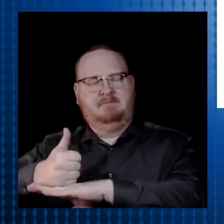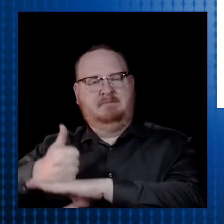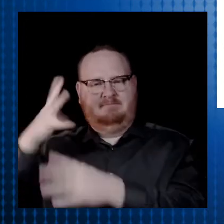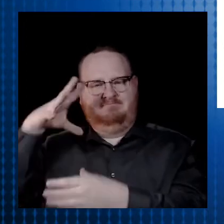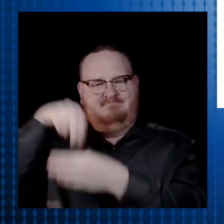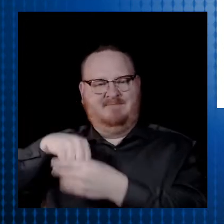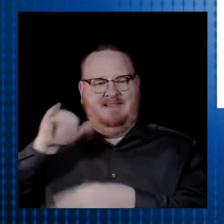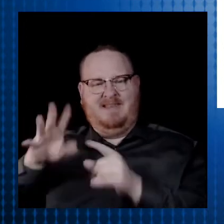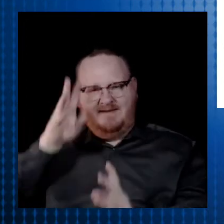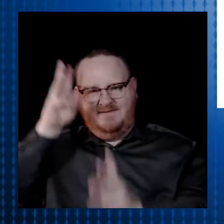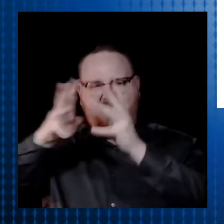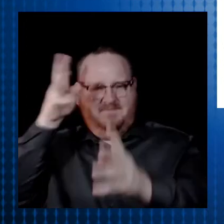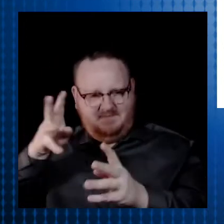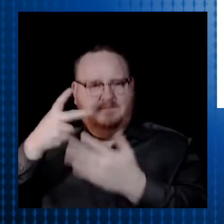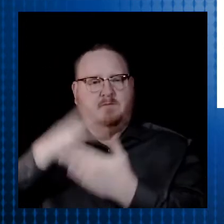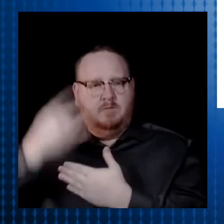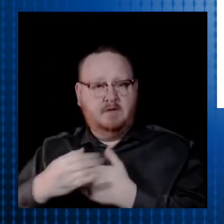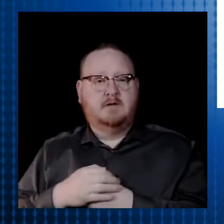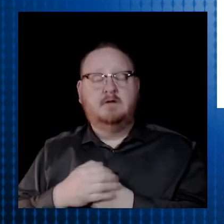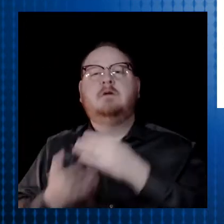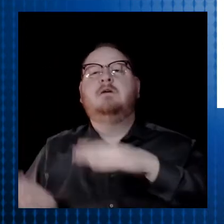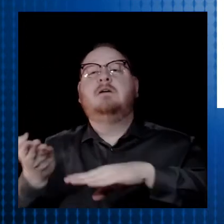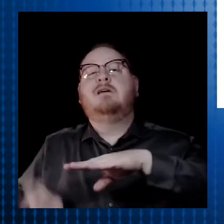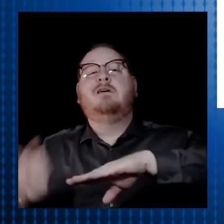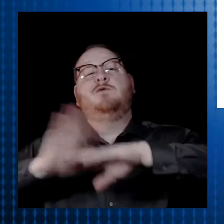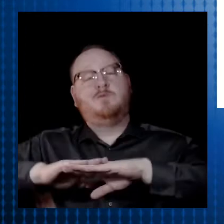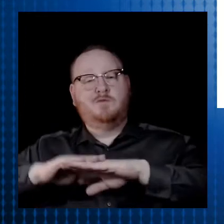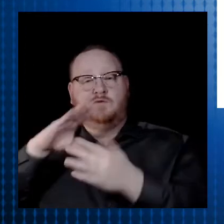model increases student engagement, and as a result, student voices are